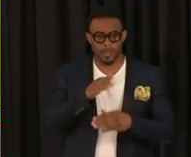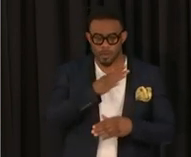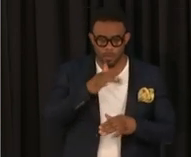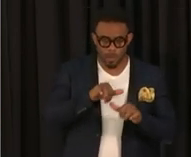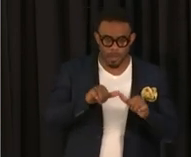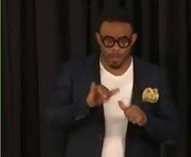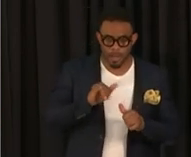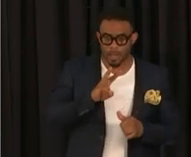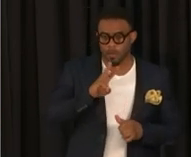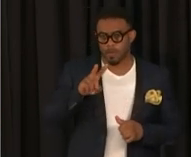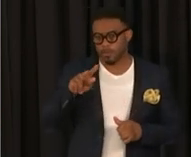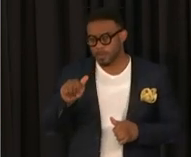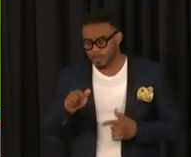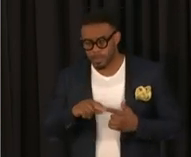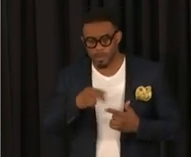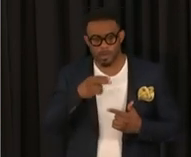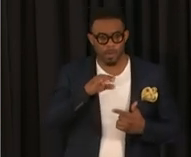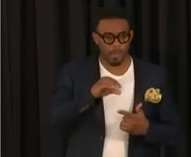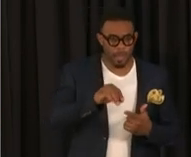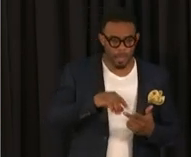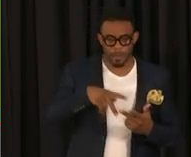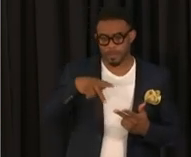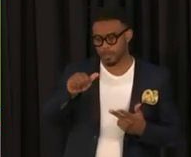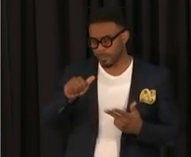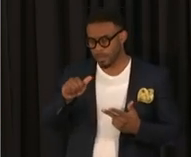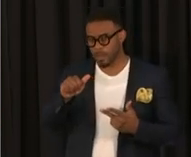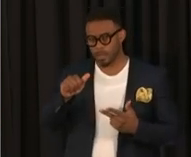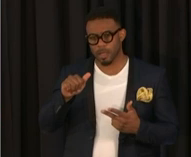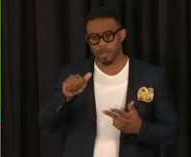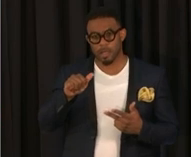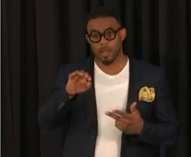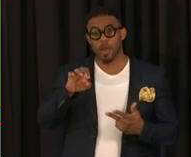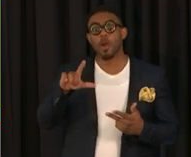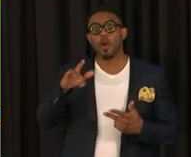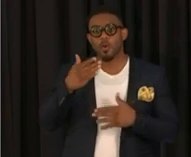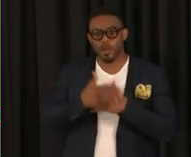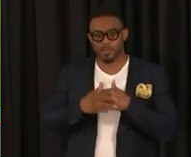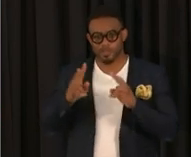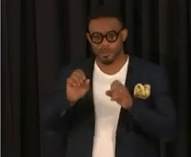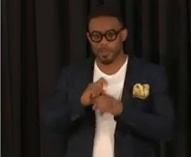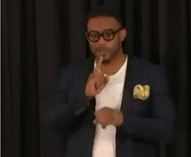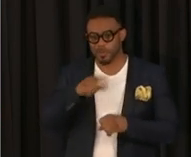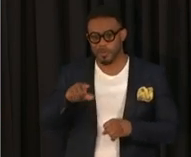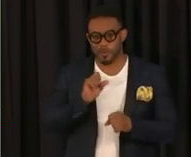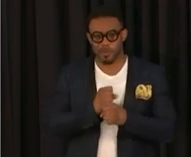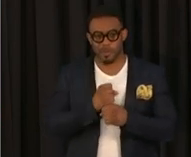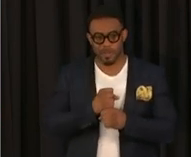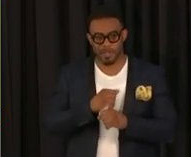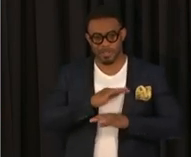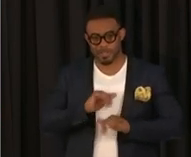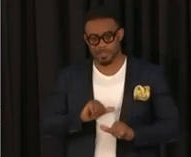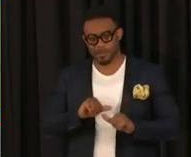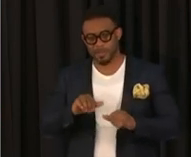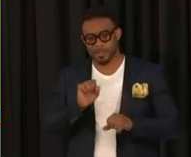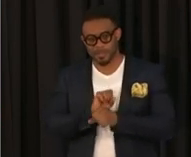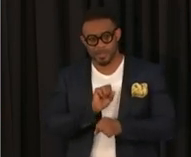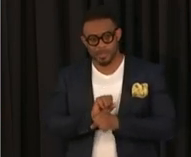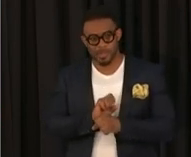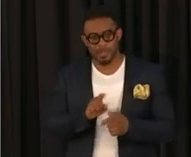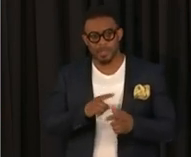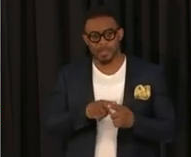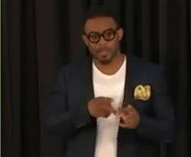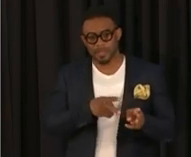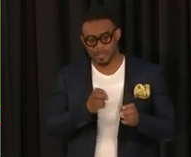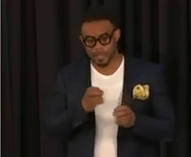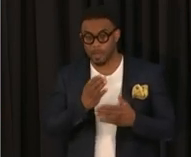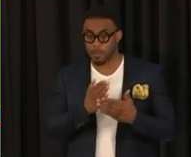in rural areas like West Virginia, Ohio, Pennsylvania, coal country, and making sure that we're creating sustainable jobs,